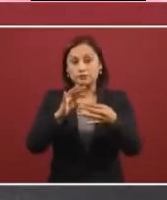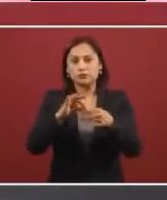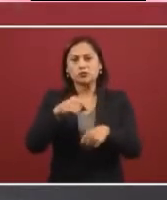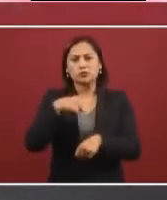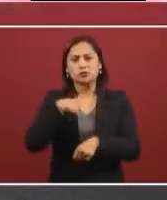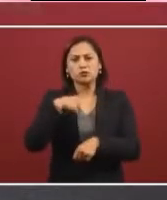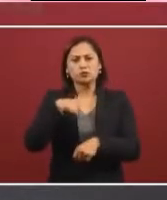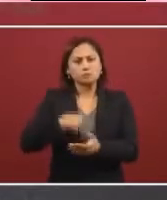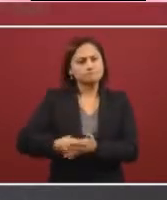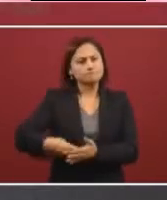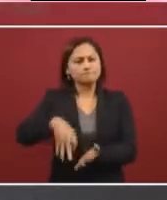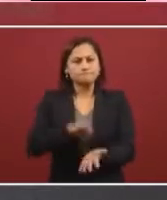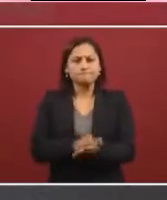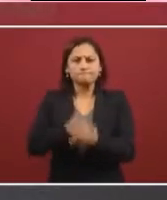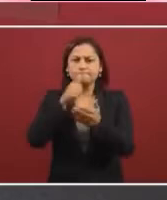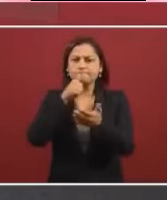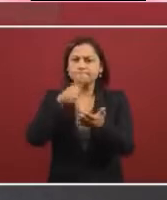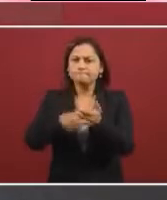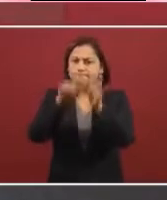allowing myself.